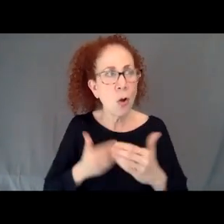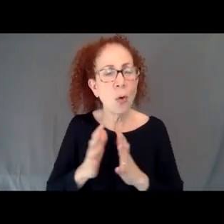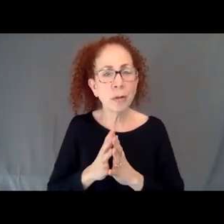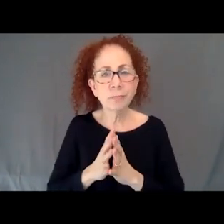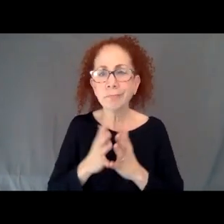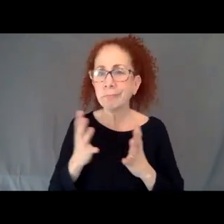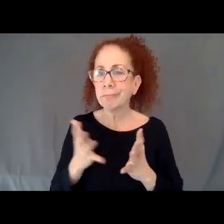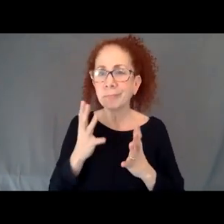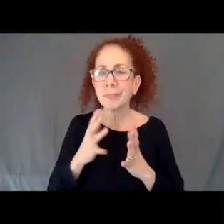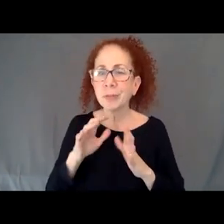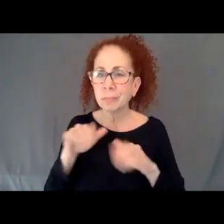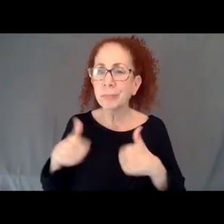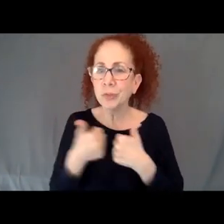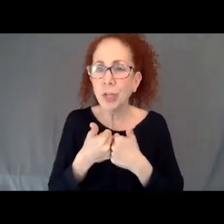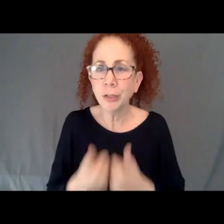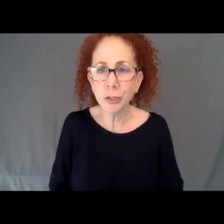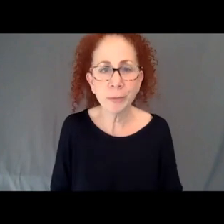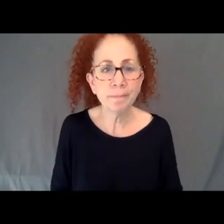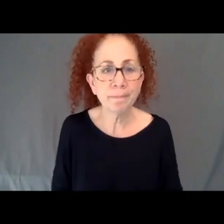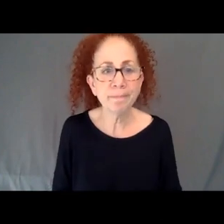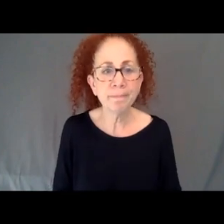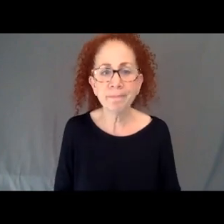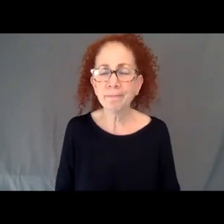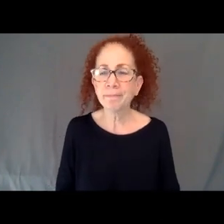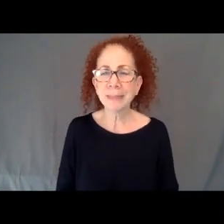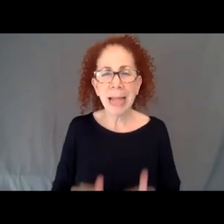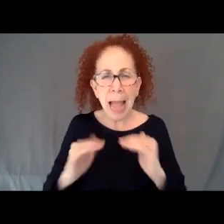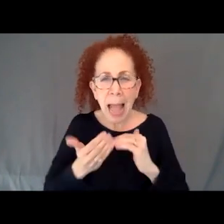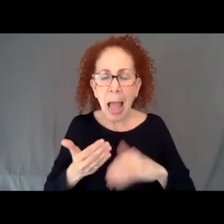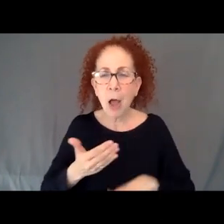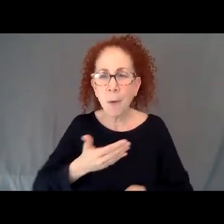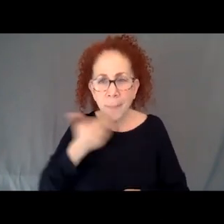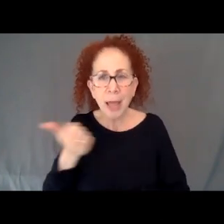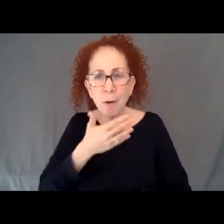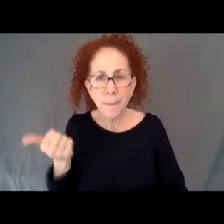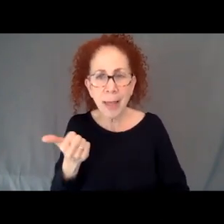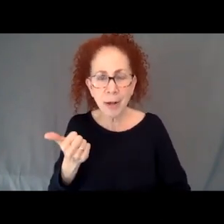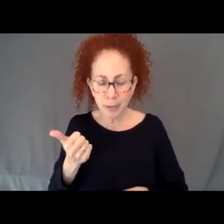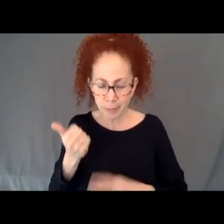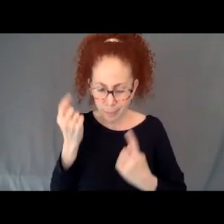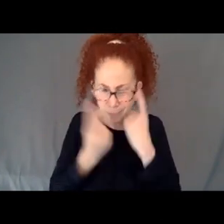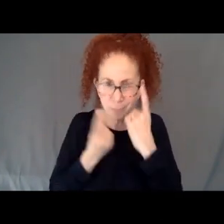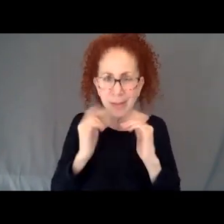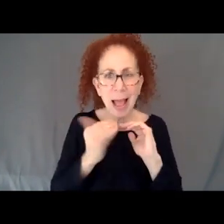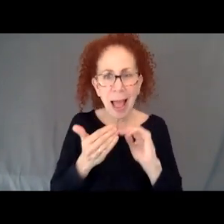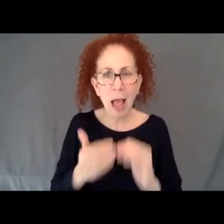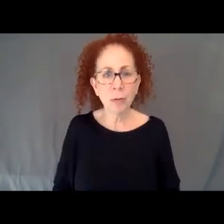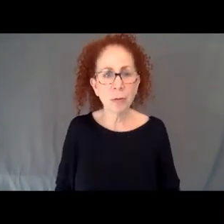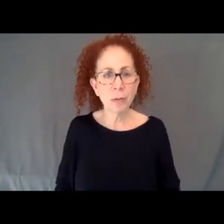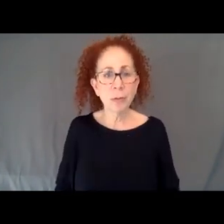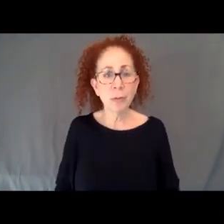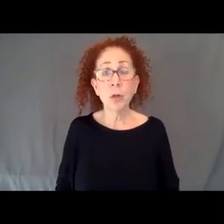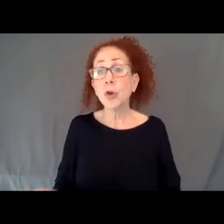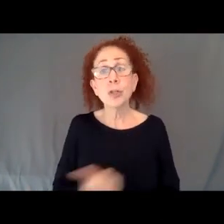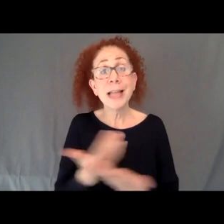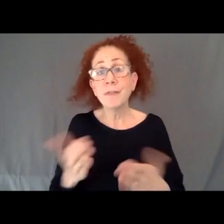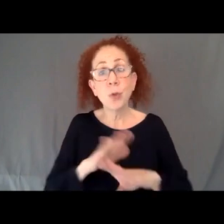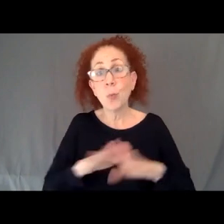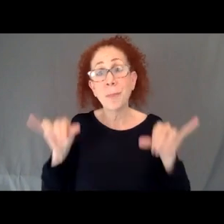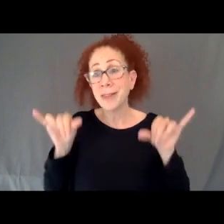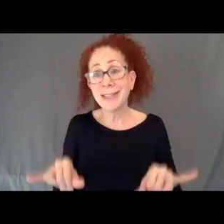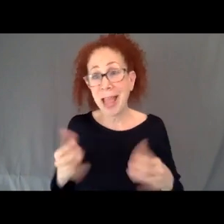a ongoing, like, challenge to make everything better, because everything is not going to be the